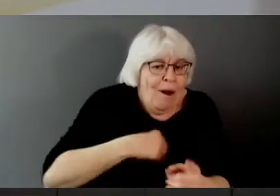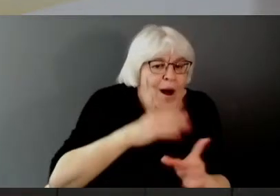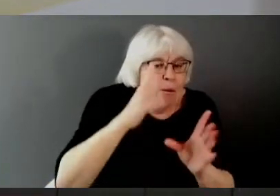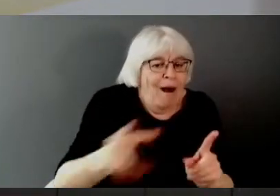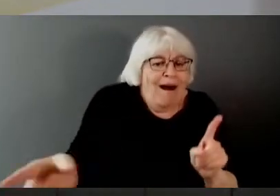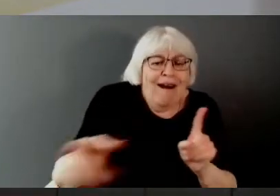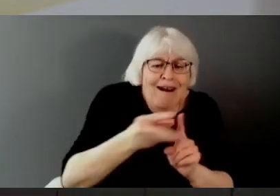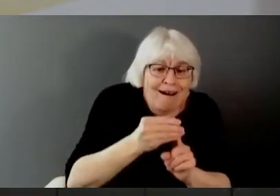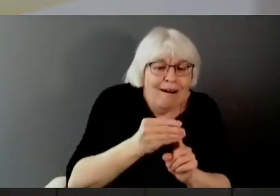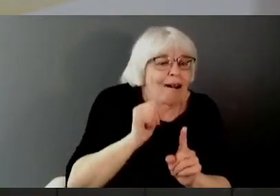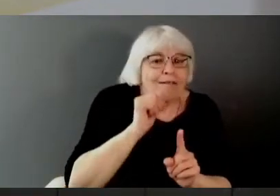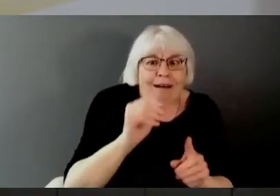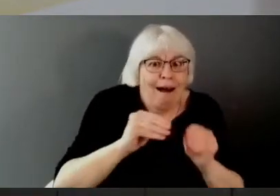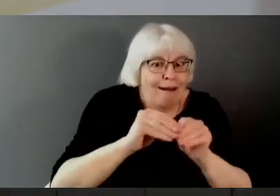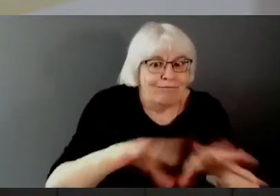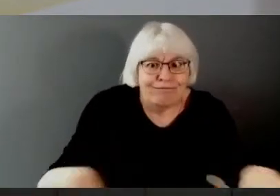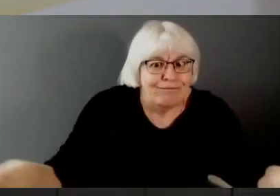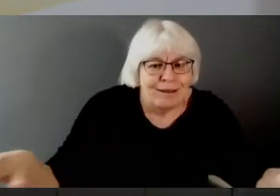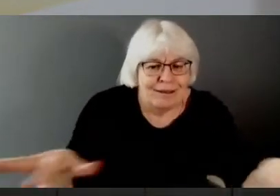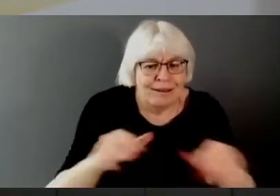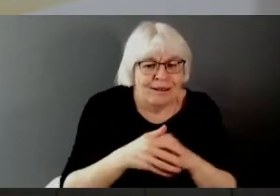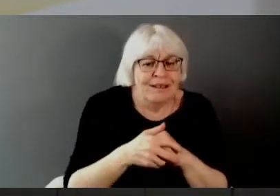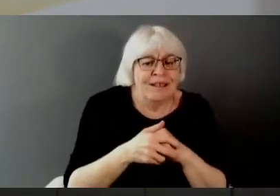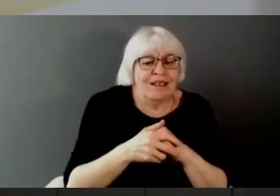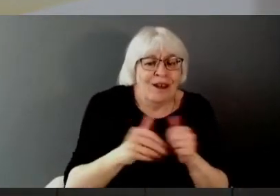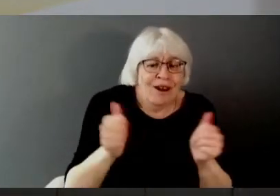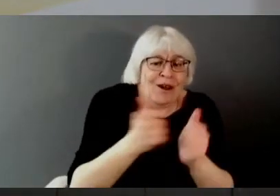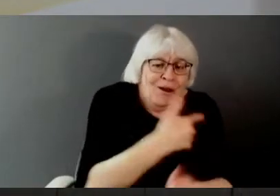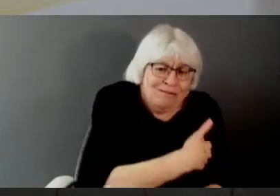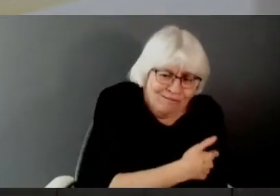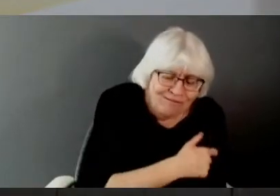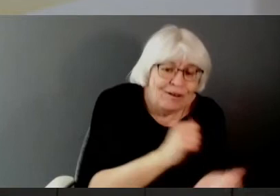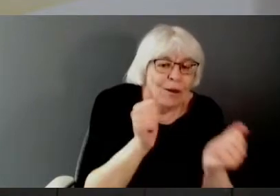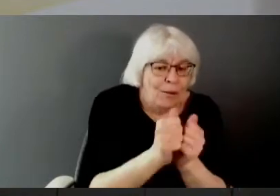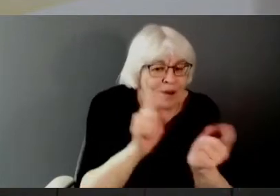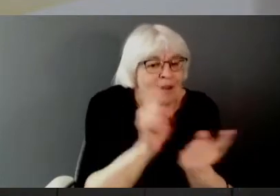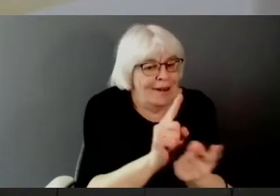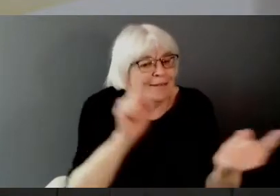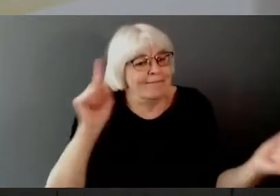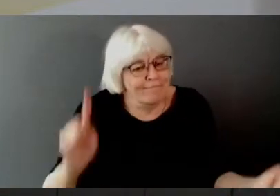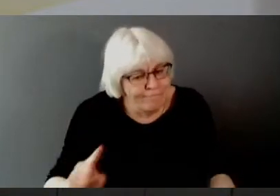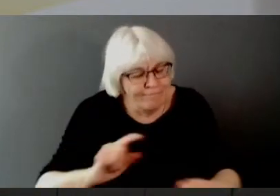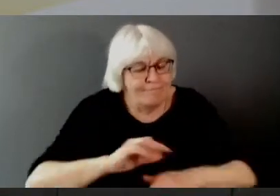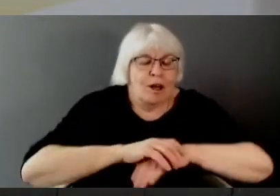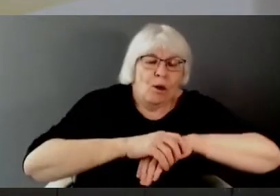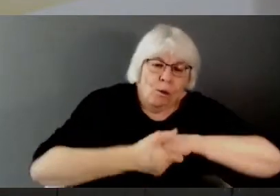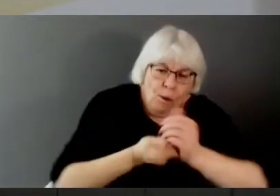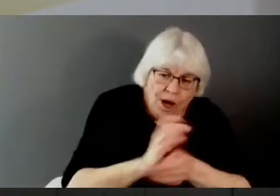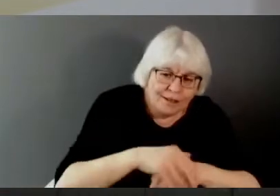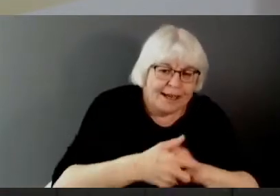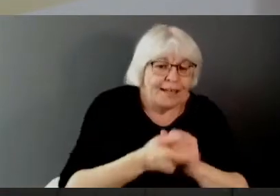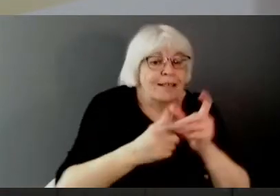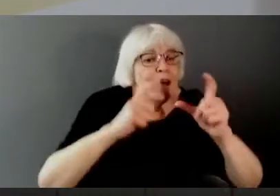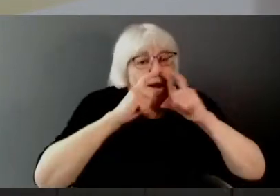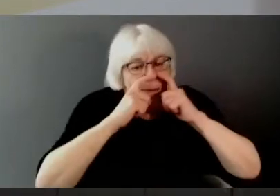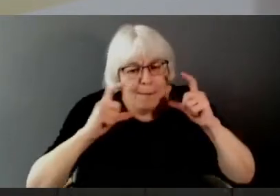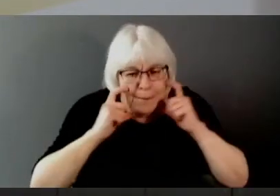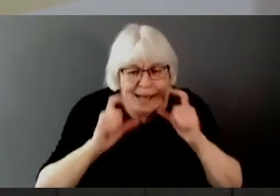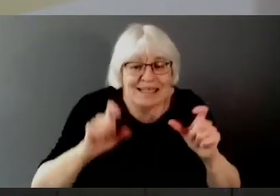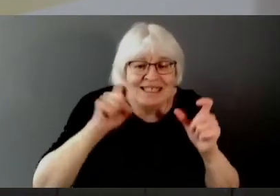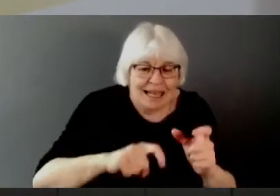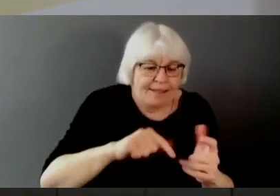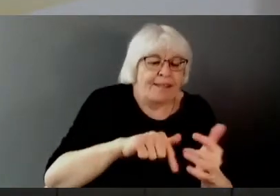health measures, provide the best protection against COVID-19. We are expecting updates today or tomorrow to the